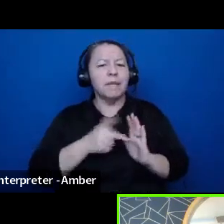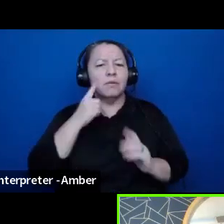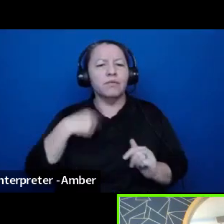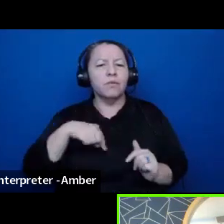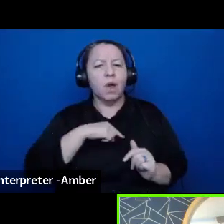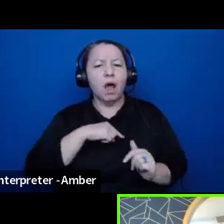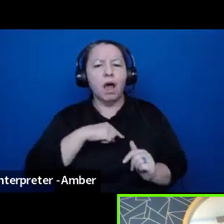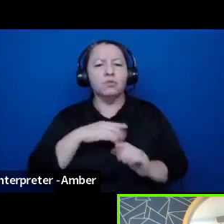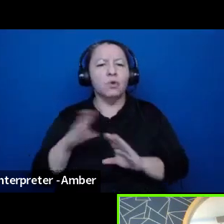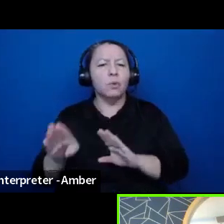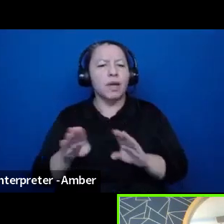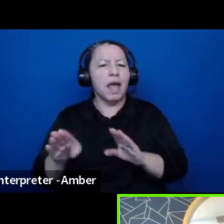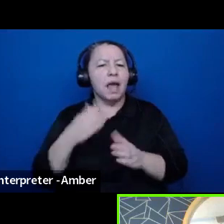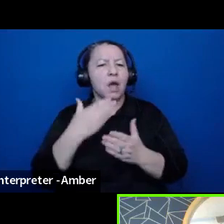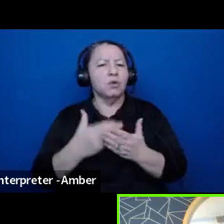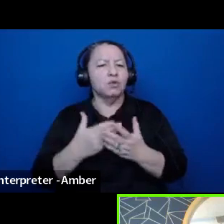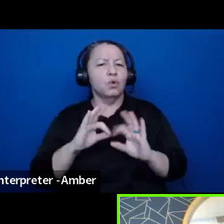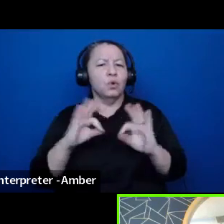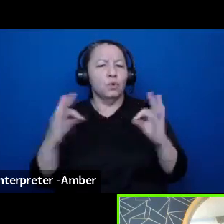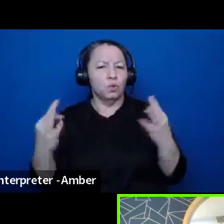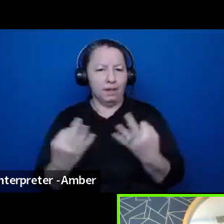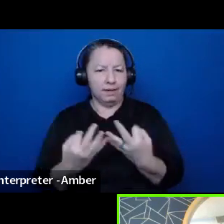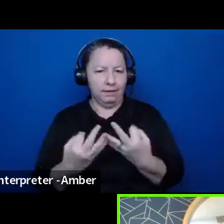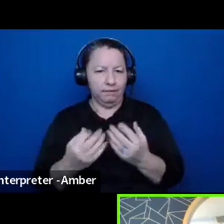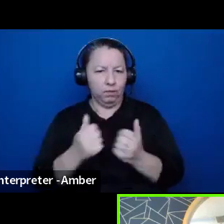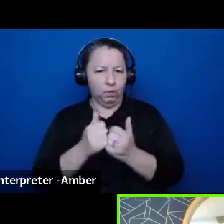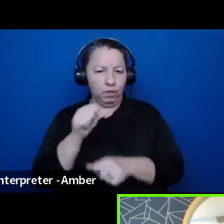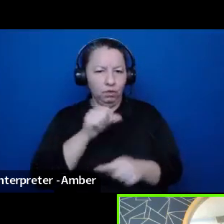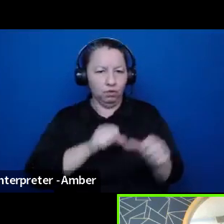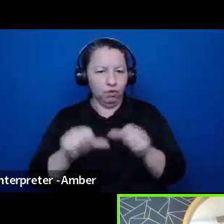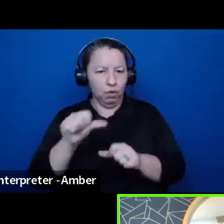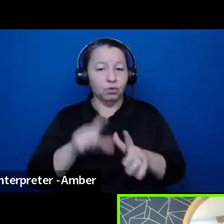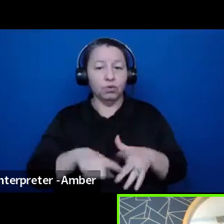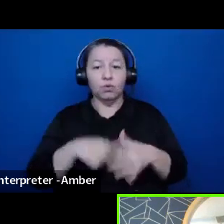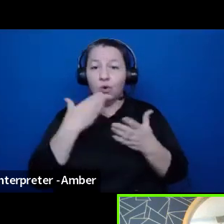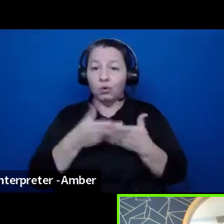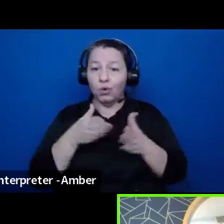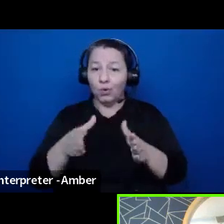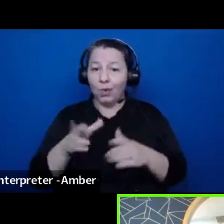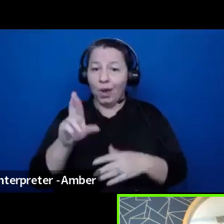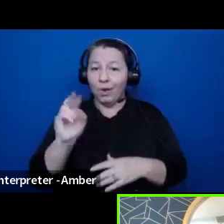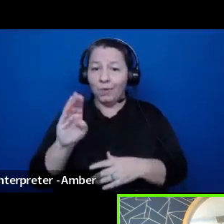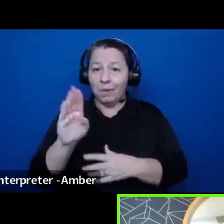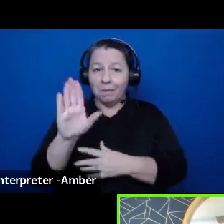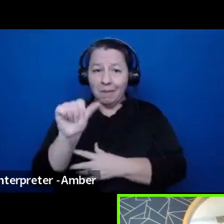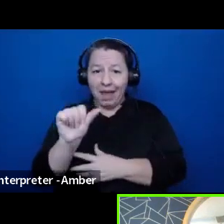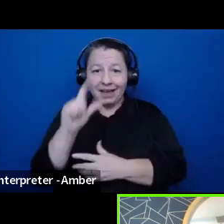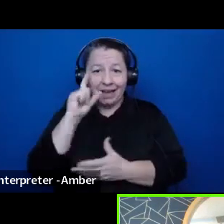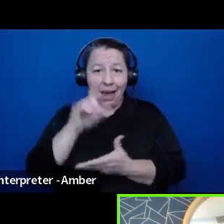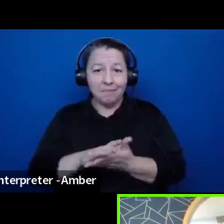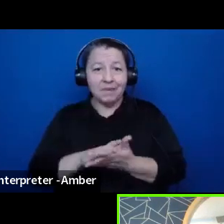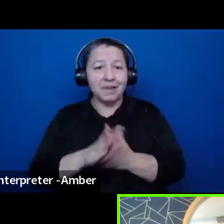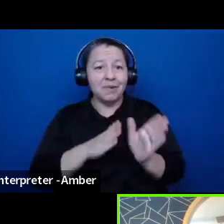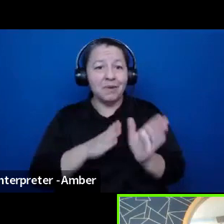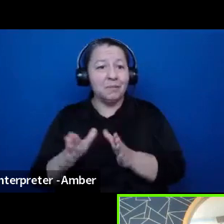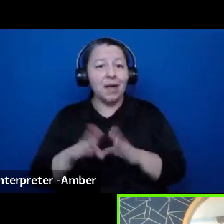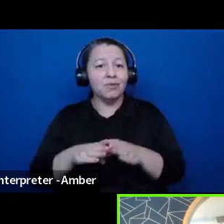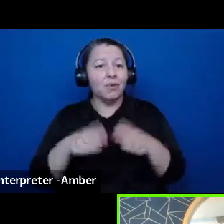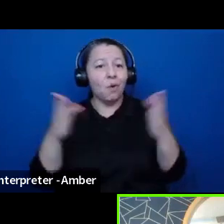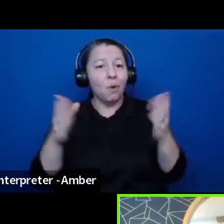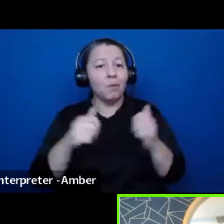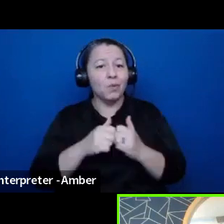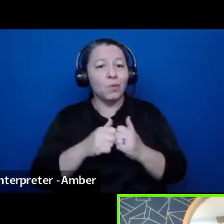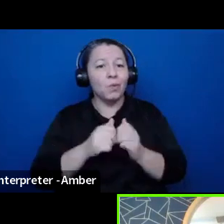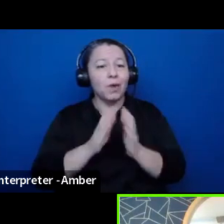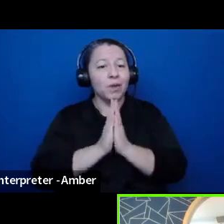So to start us off in a good way, Rebecca, I believe will open us up with a prayer, and